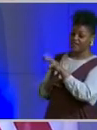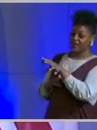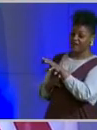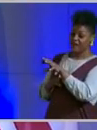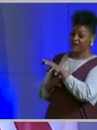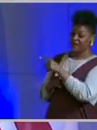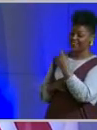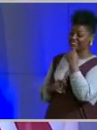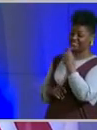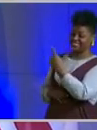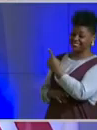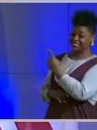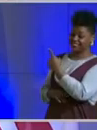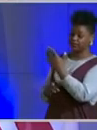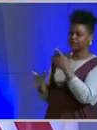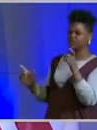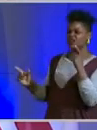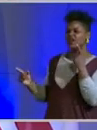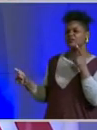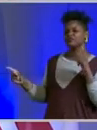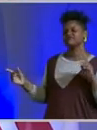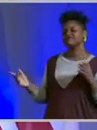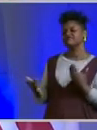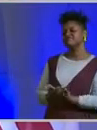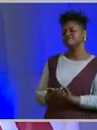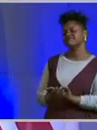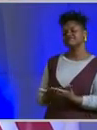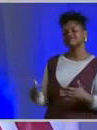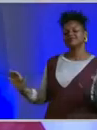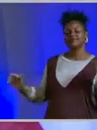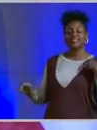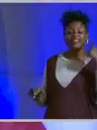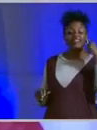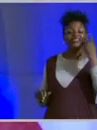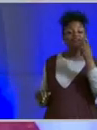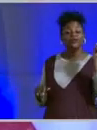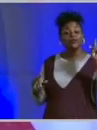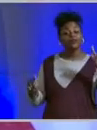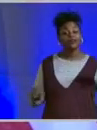big accomplishment, I can think of 3 things over the last 4 years. One,